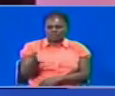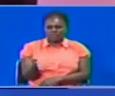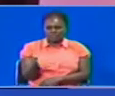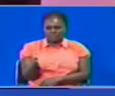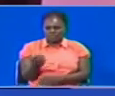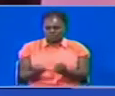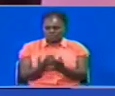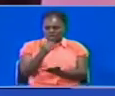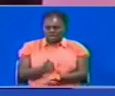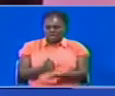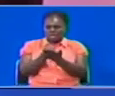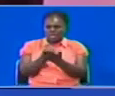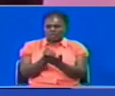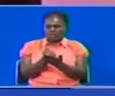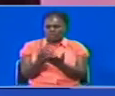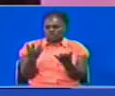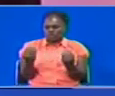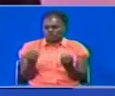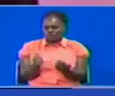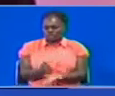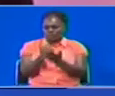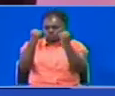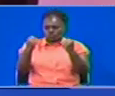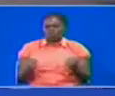installment, is to help Microsoft play a stronger role.